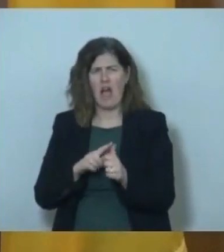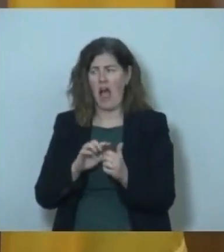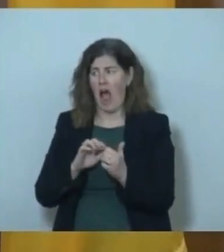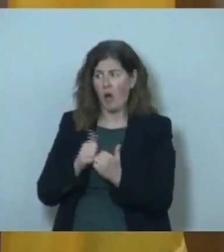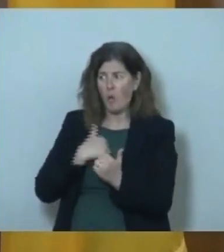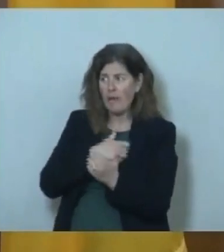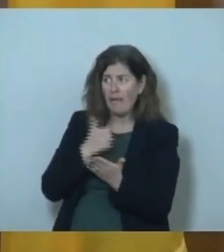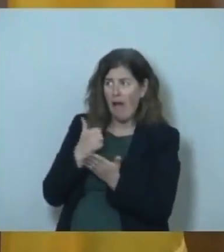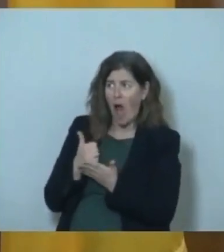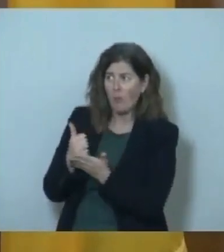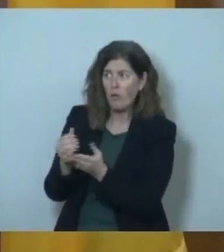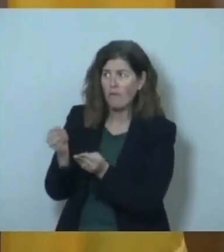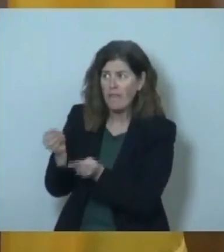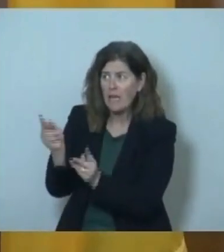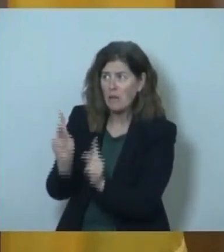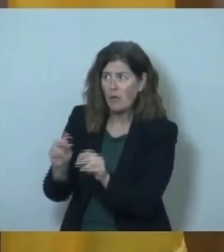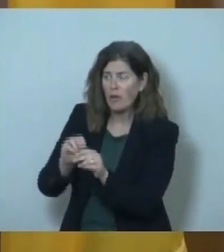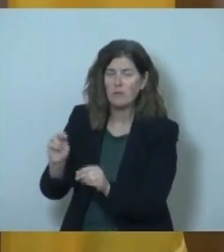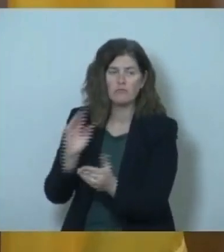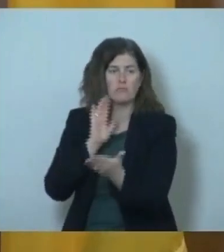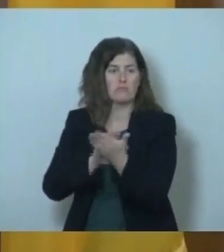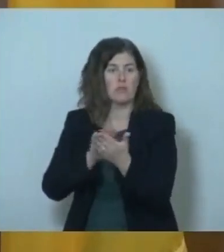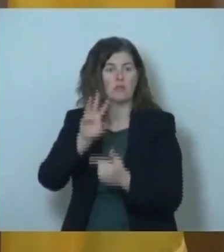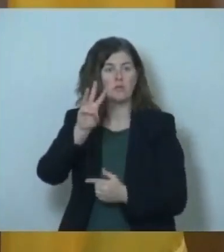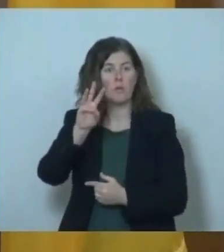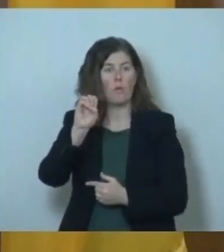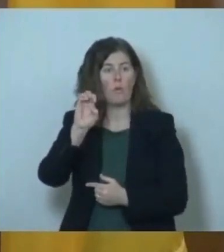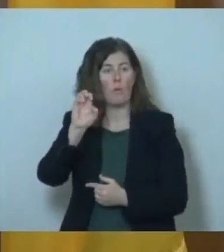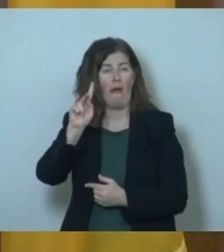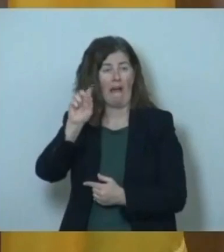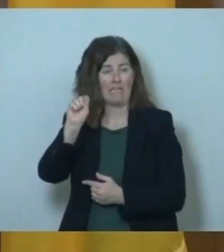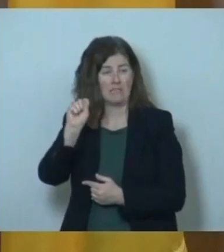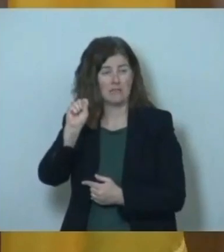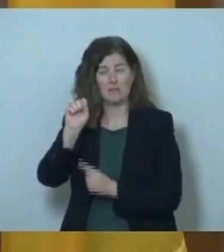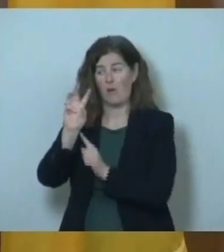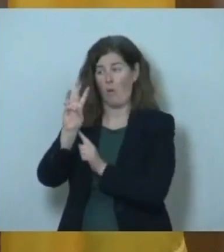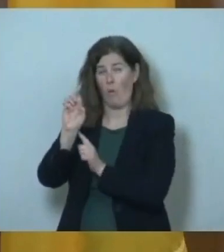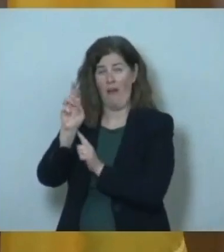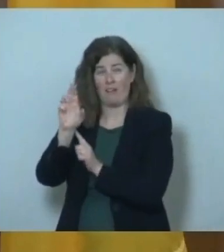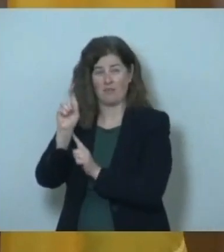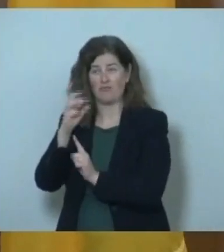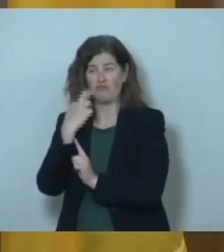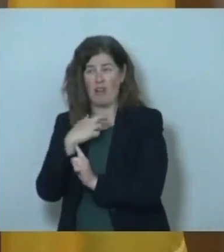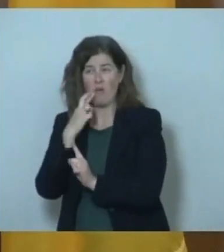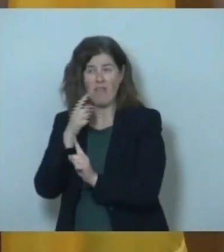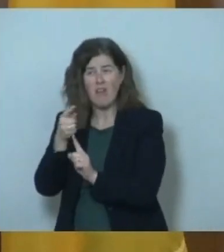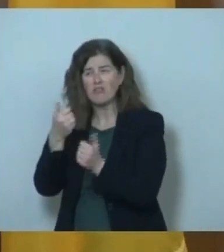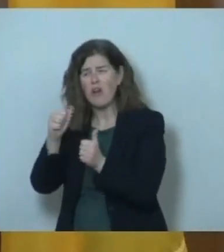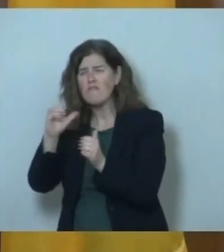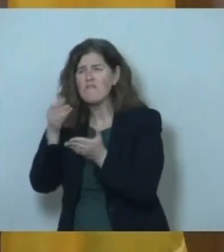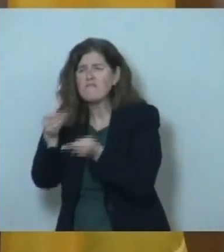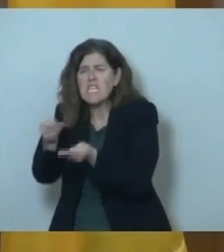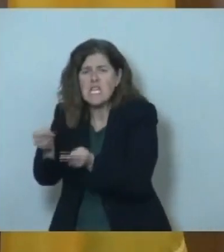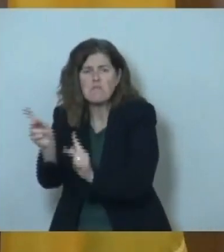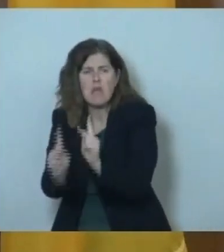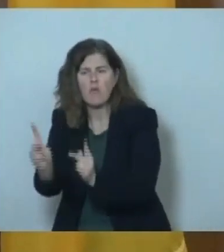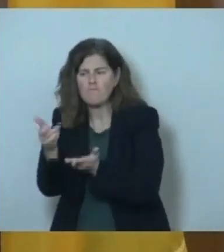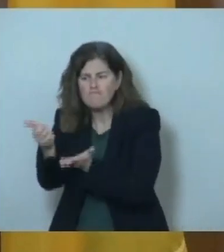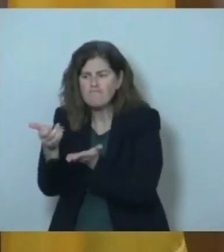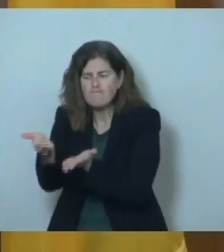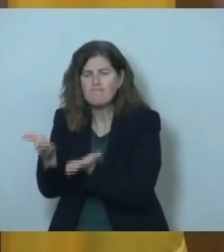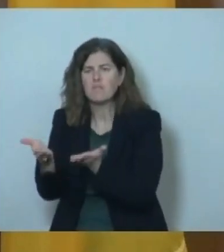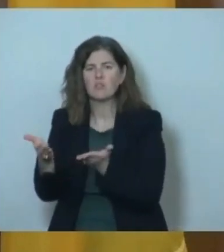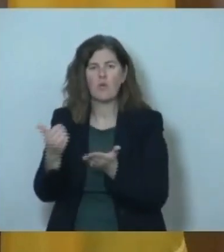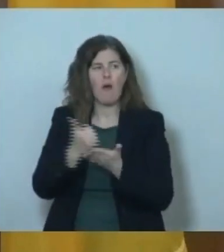in New Mexico? So a shout out right now to WEX, who is both looking at ways to feed hungry New Mexicans and to have